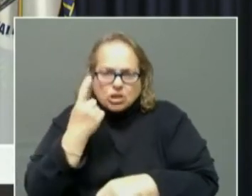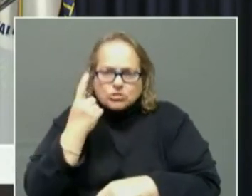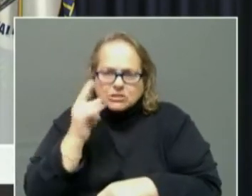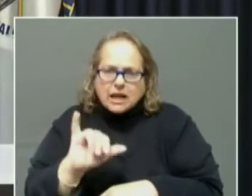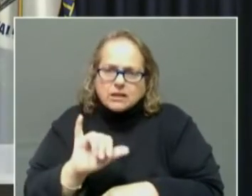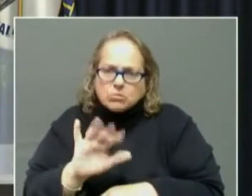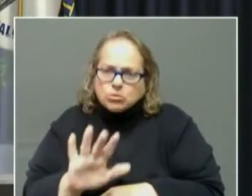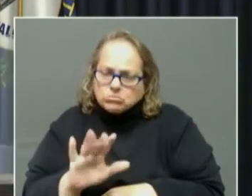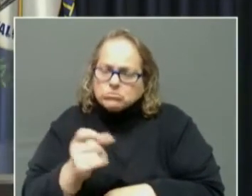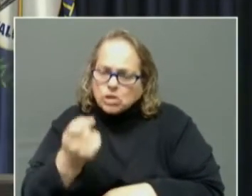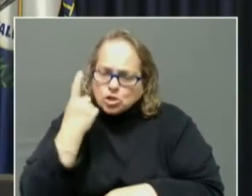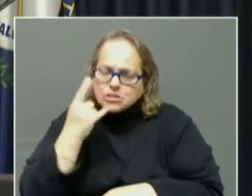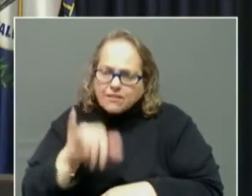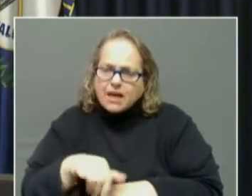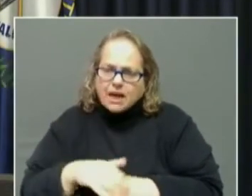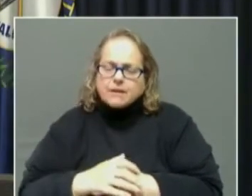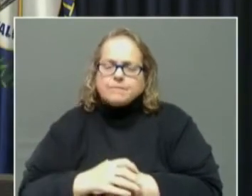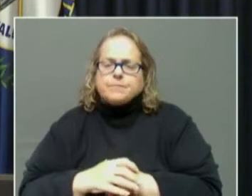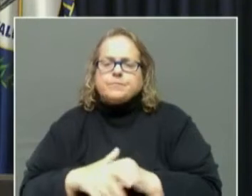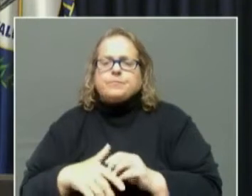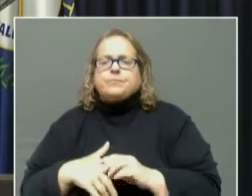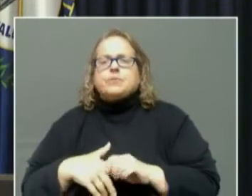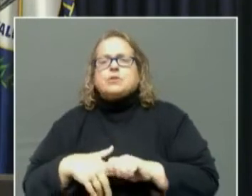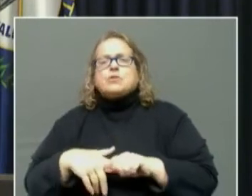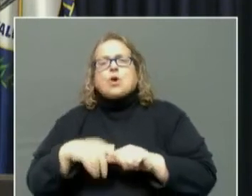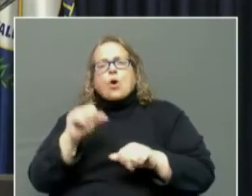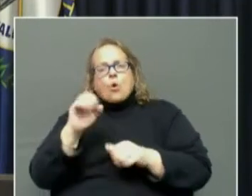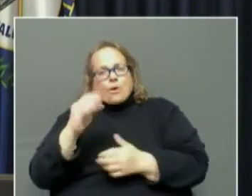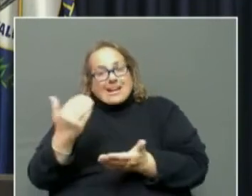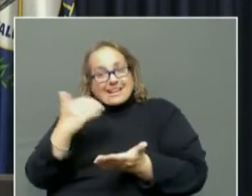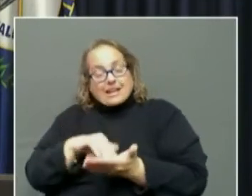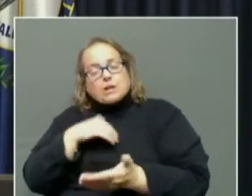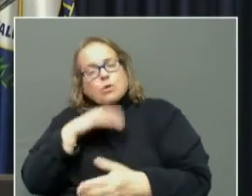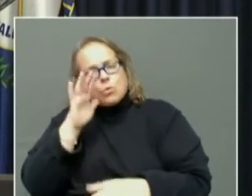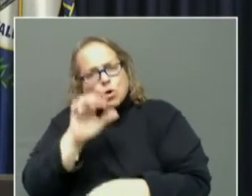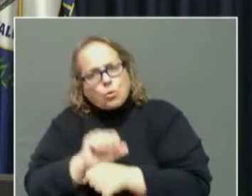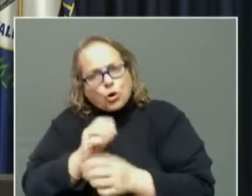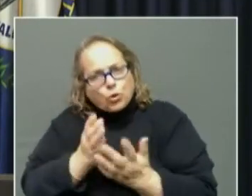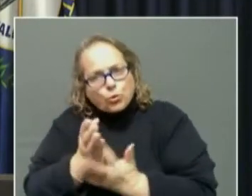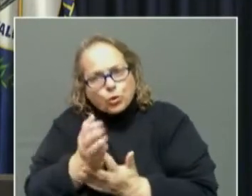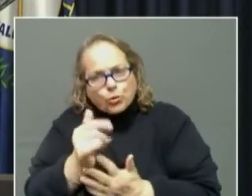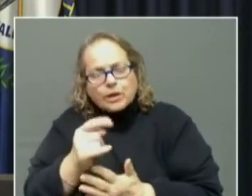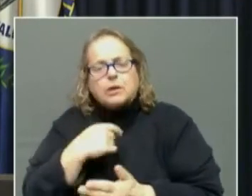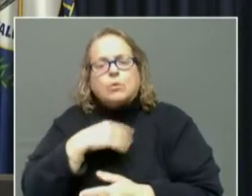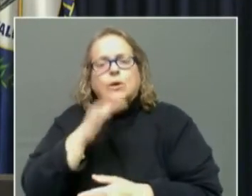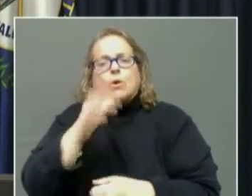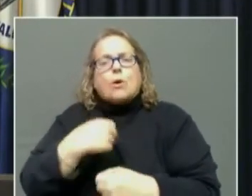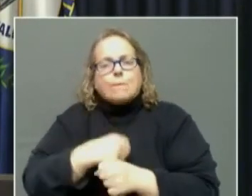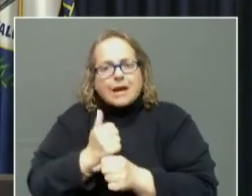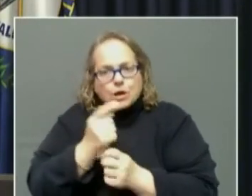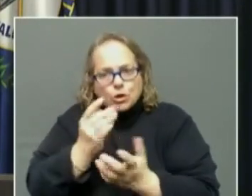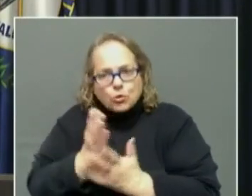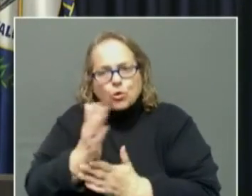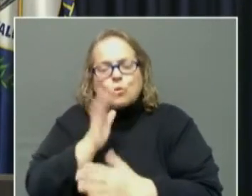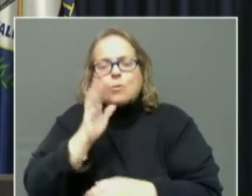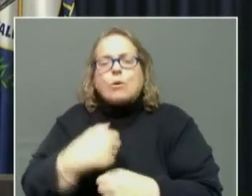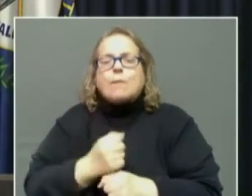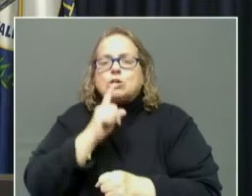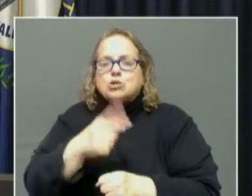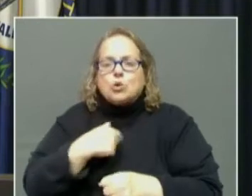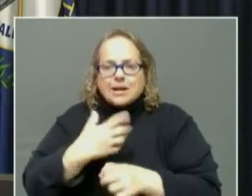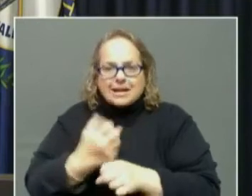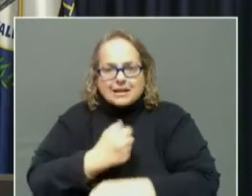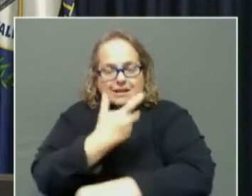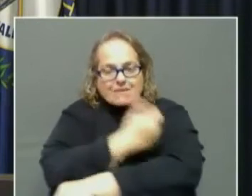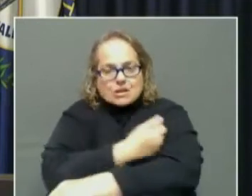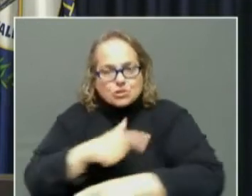So again, we're going to work through this. We're going to make it through this. We're going to make sure we get the vaccine out to everybody. But